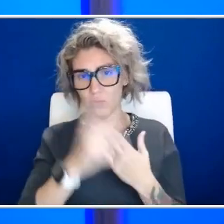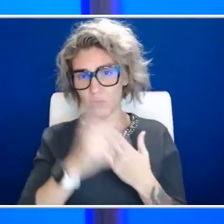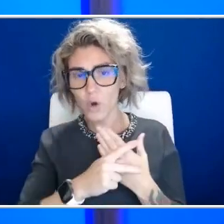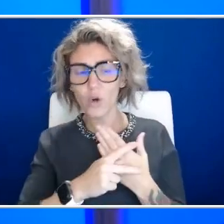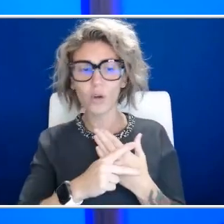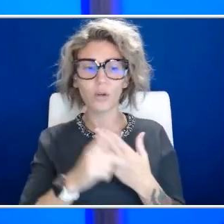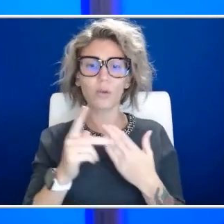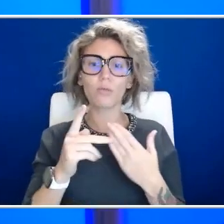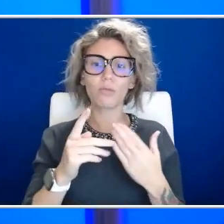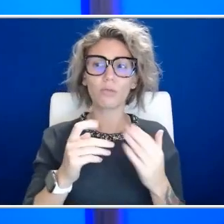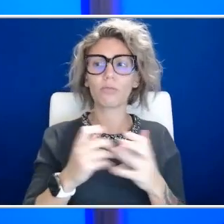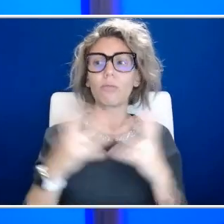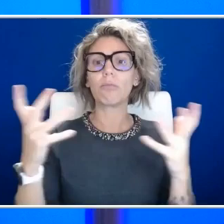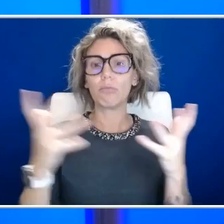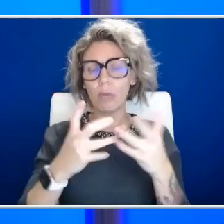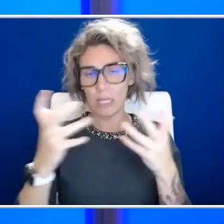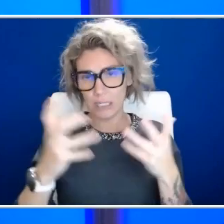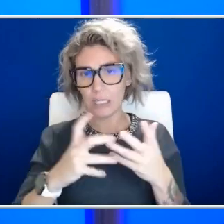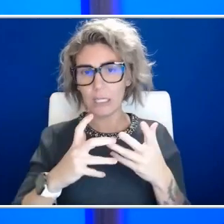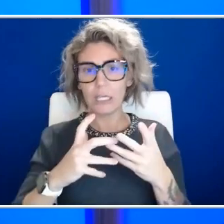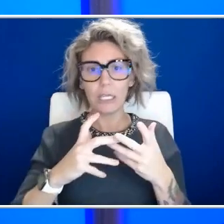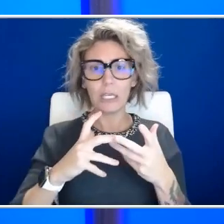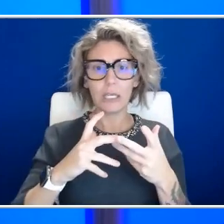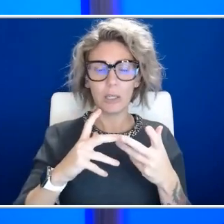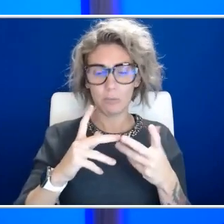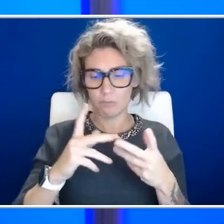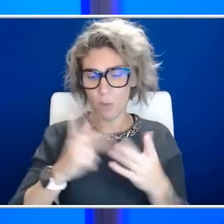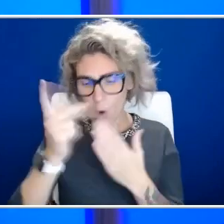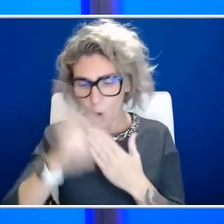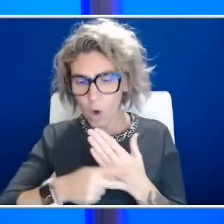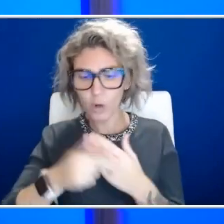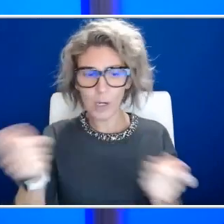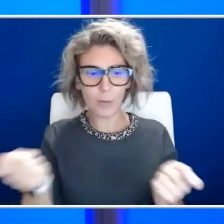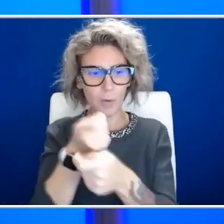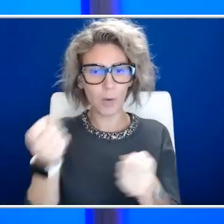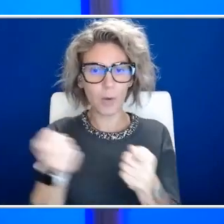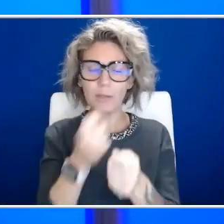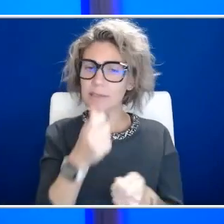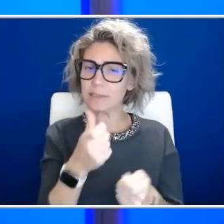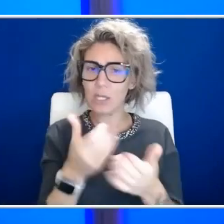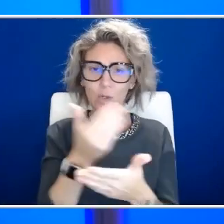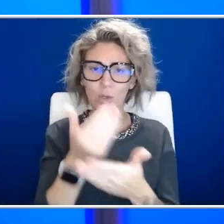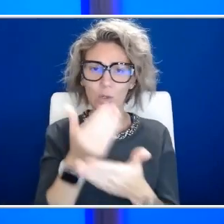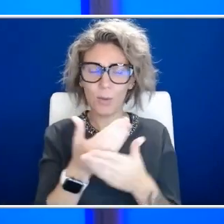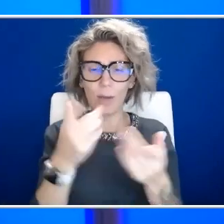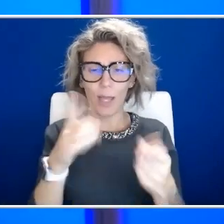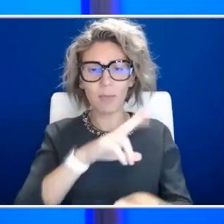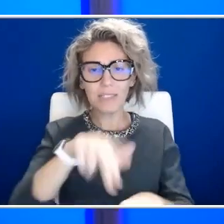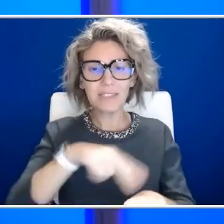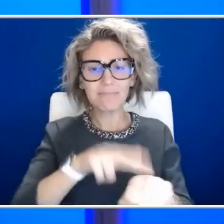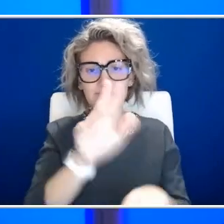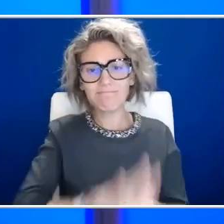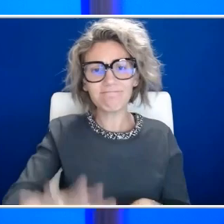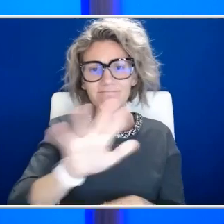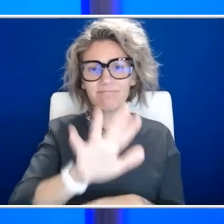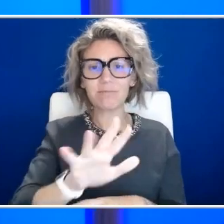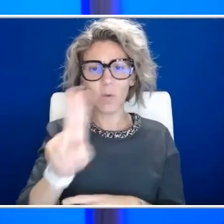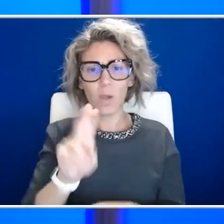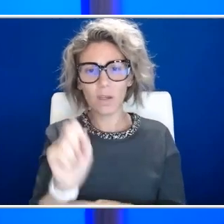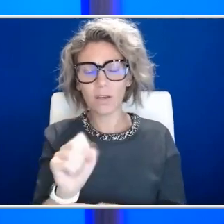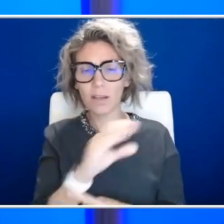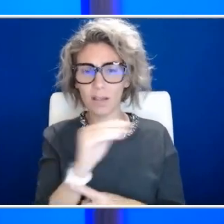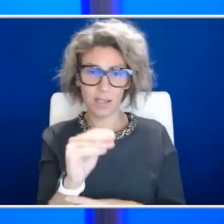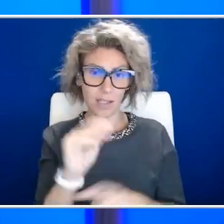chains before, and it's not a new thing. It's been happening nationally. There is a provision where you can even do the